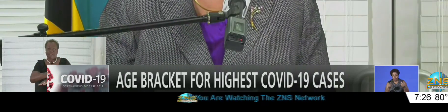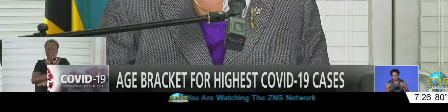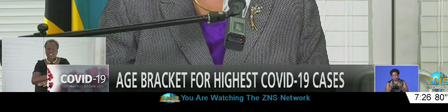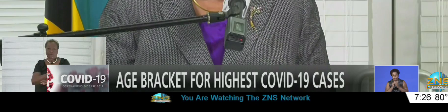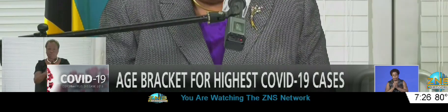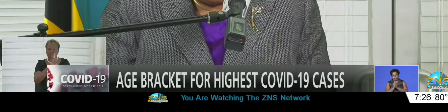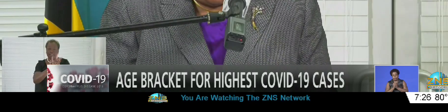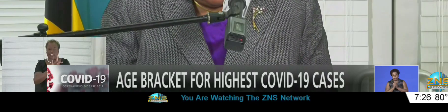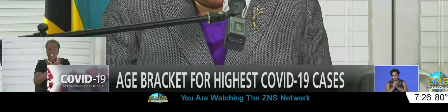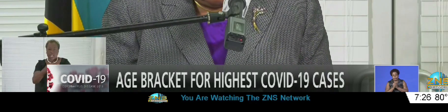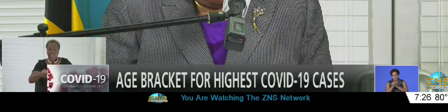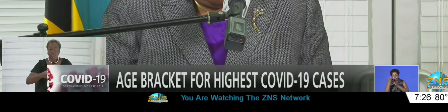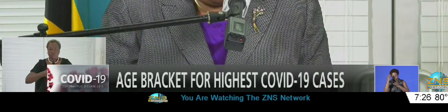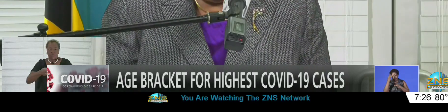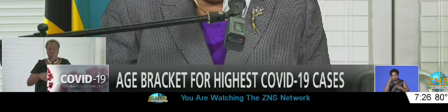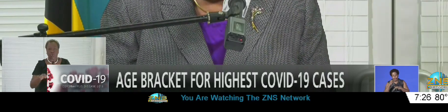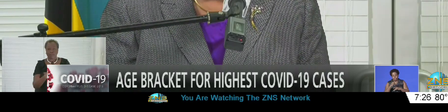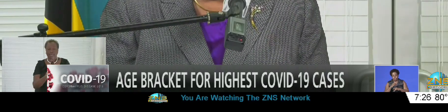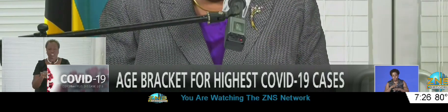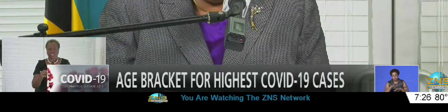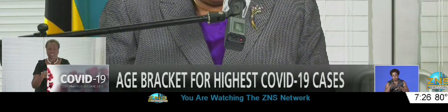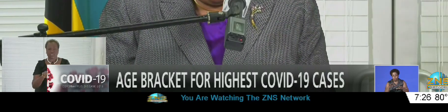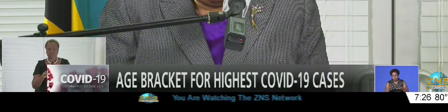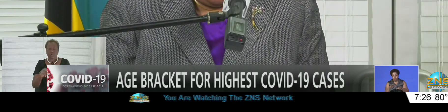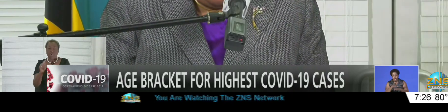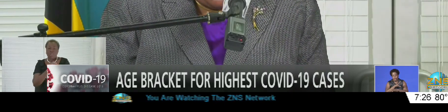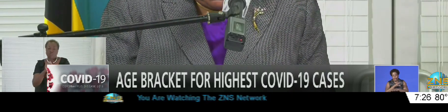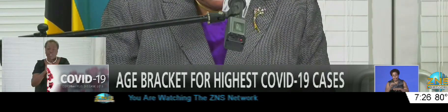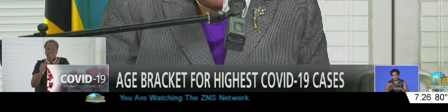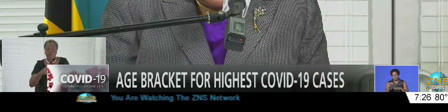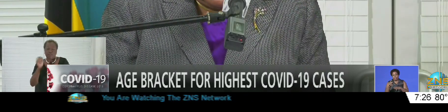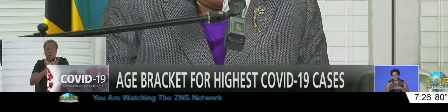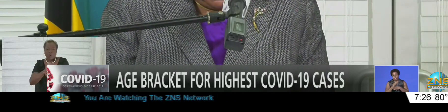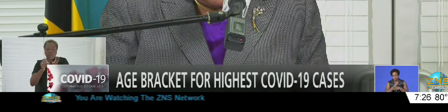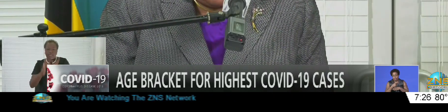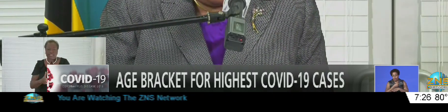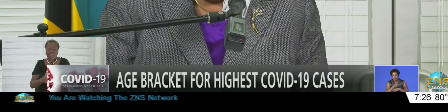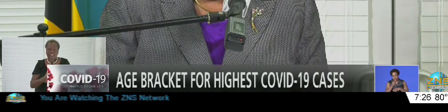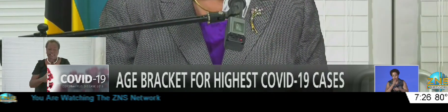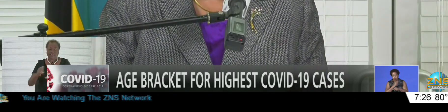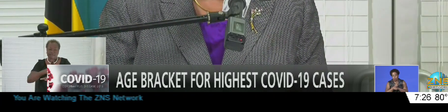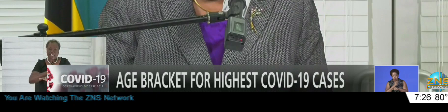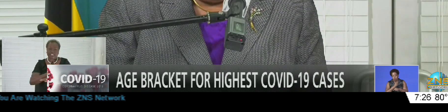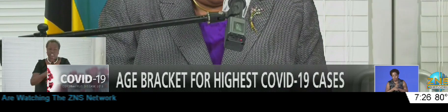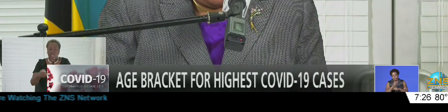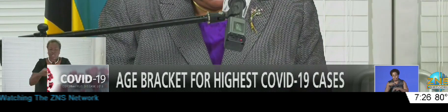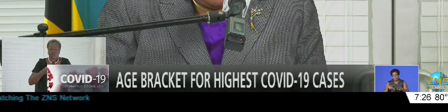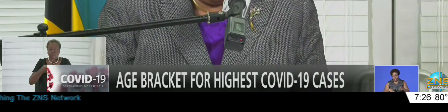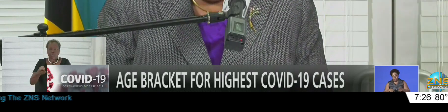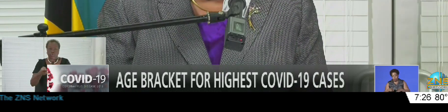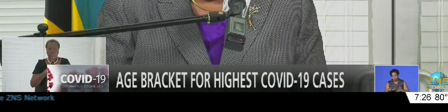infection prevention and control measures, training of their workers in infection control,